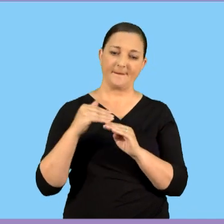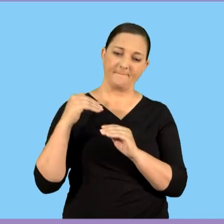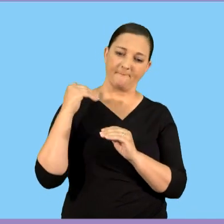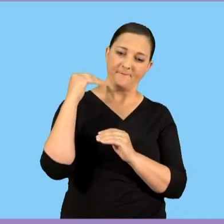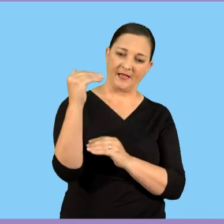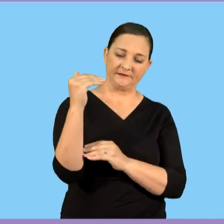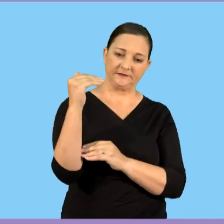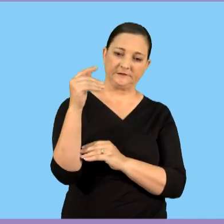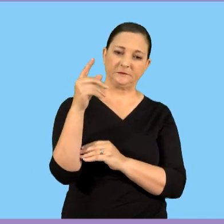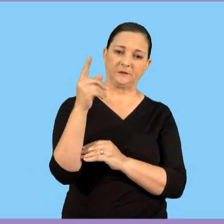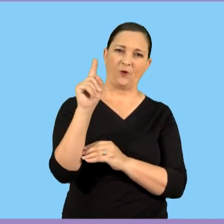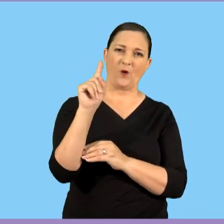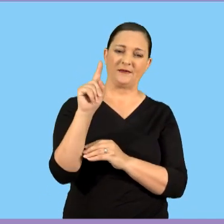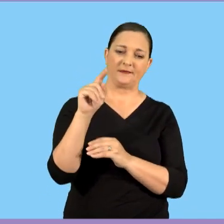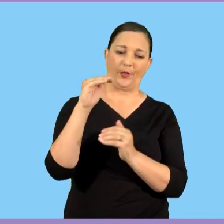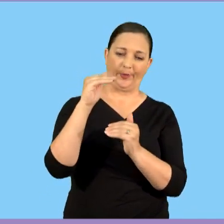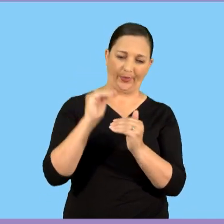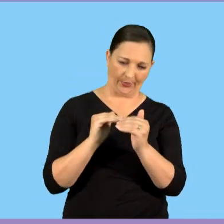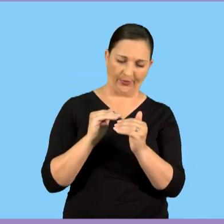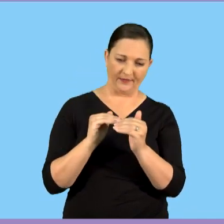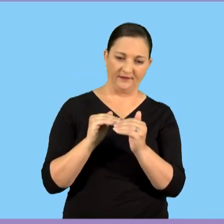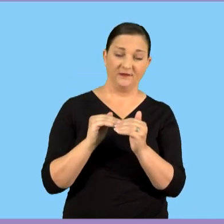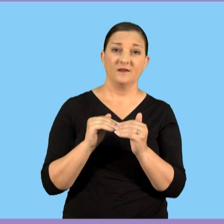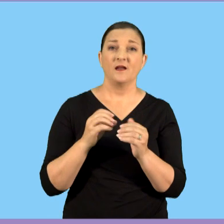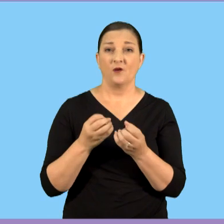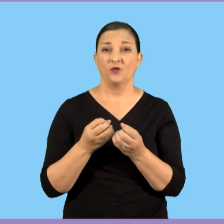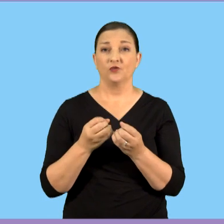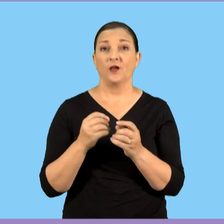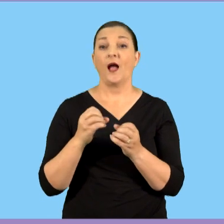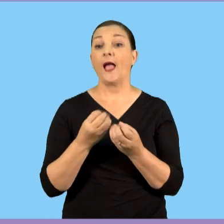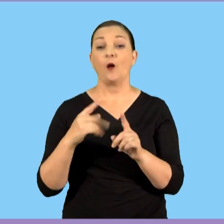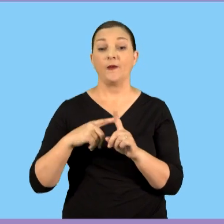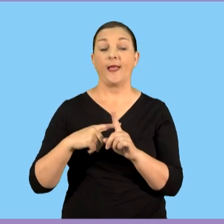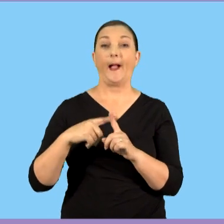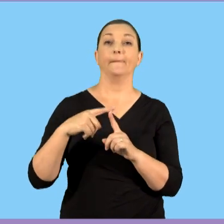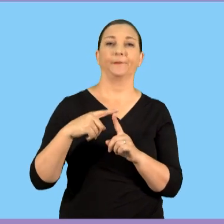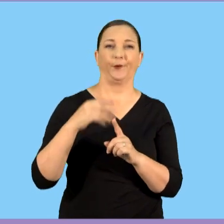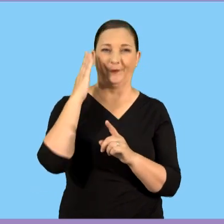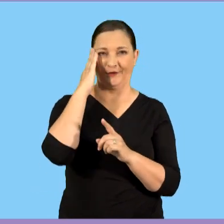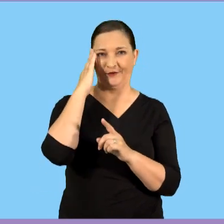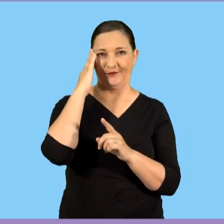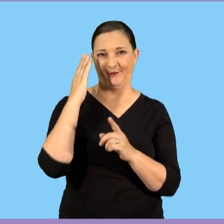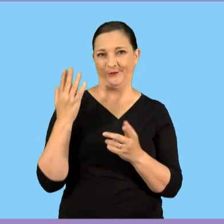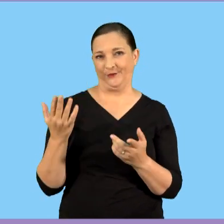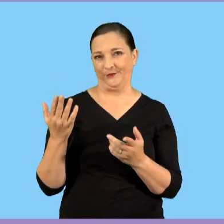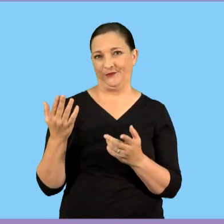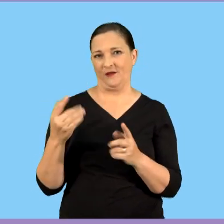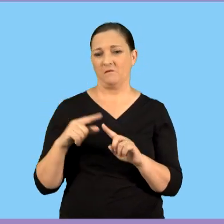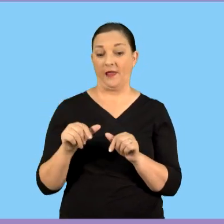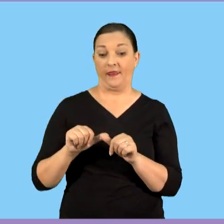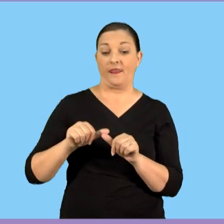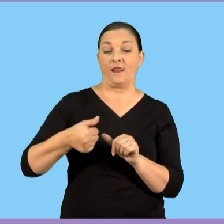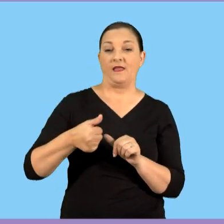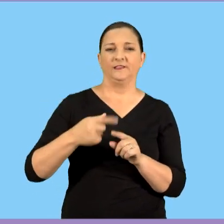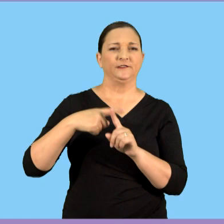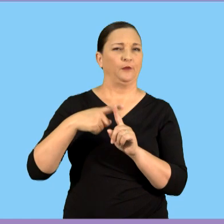the maximum temperature? So we only know what the temperature was, and we know about how many degrees it